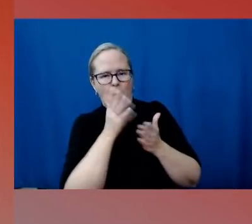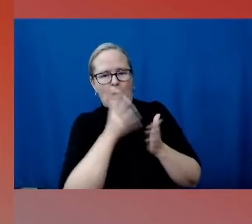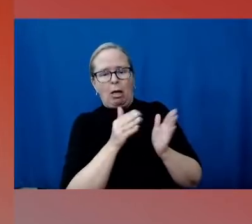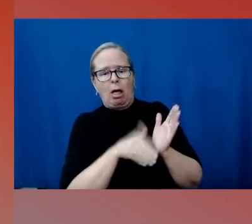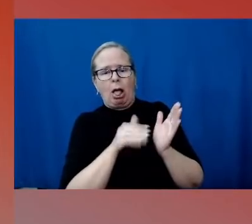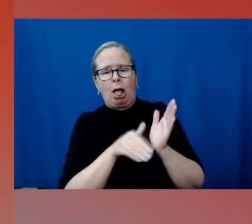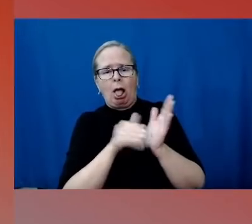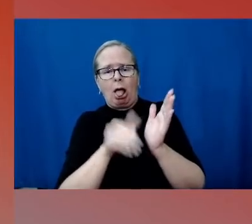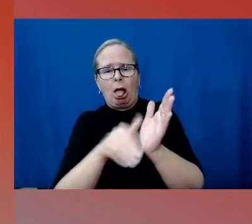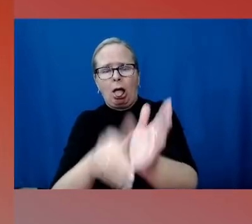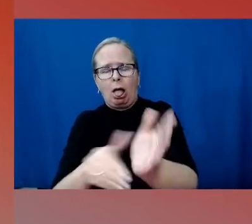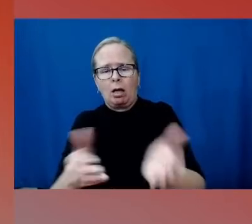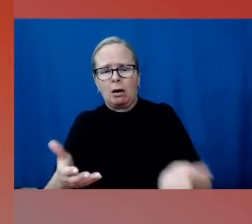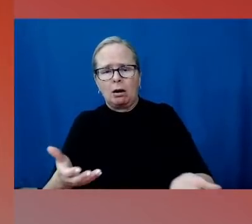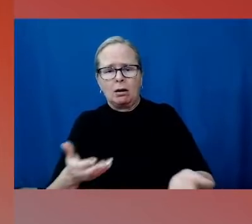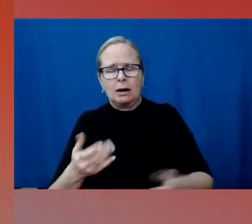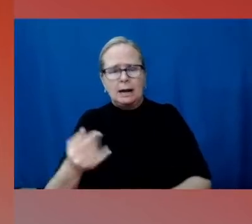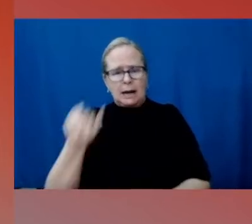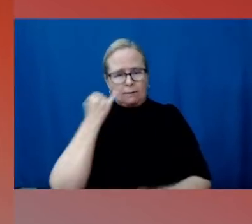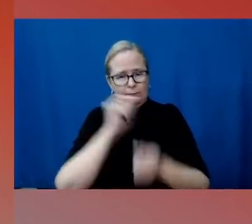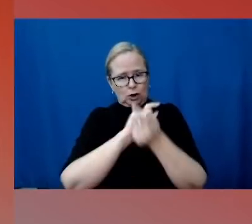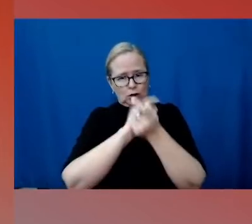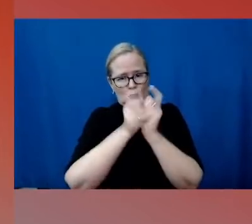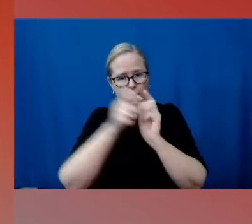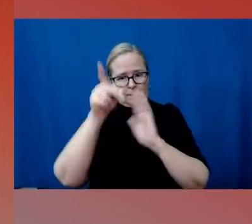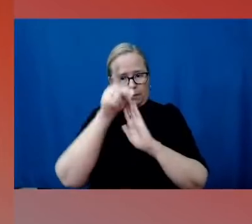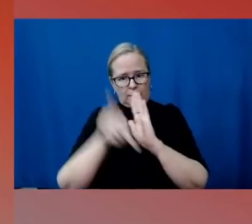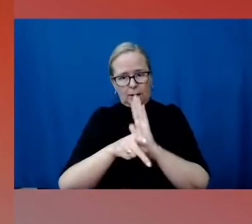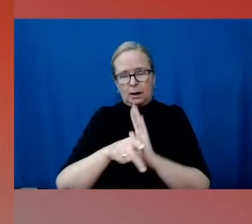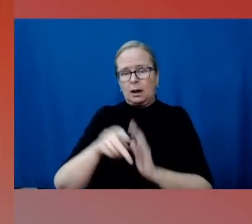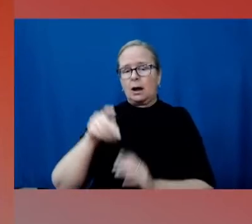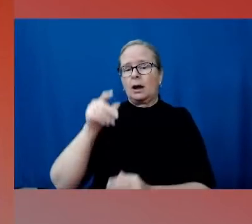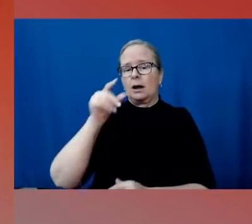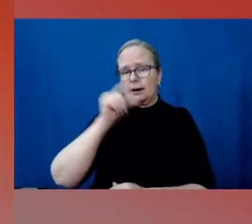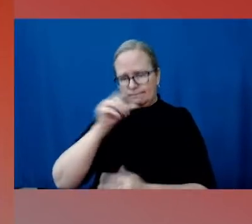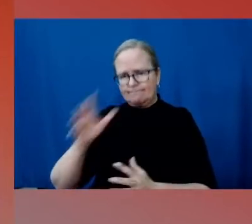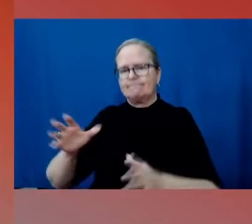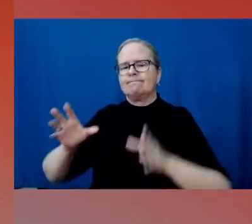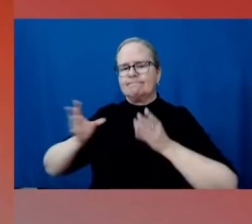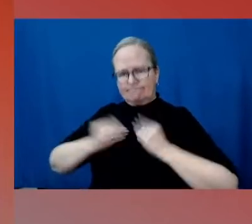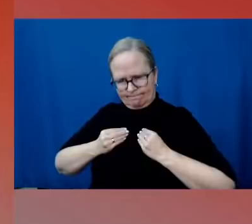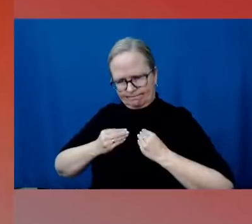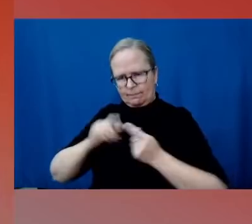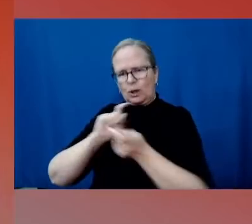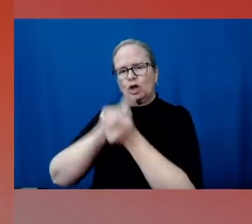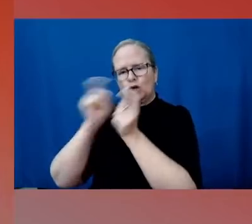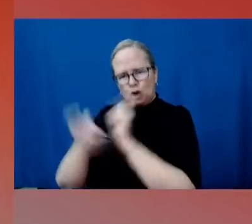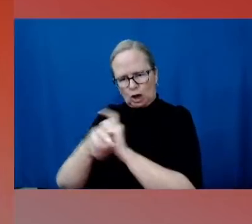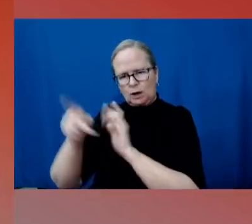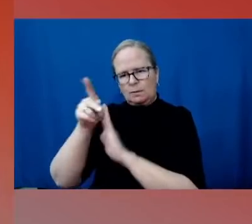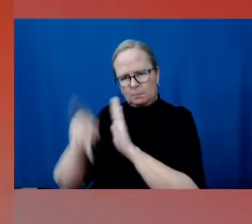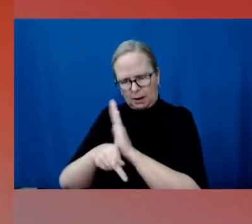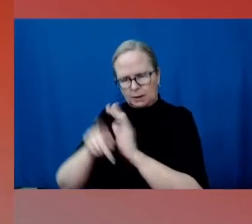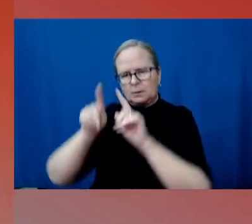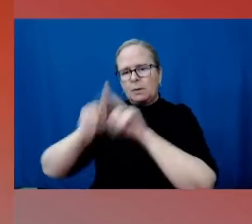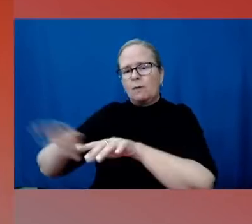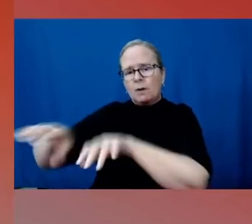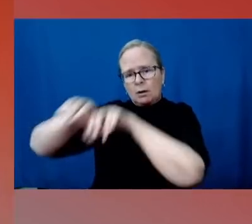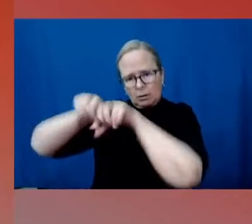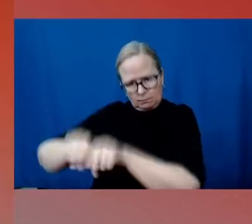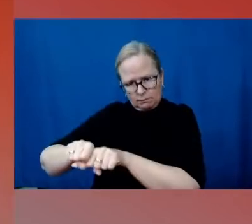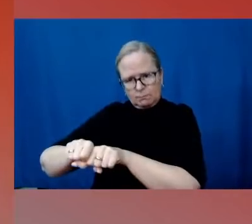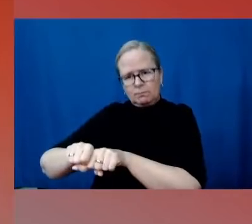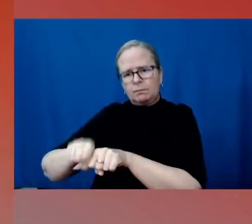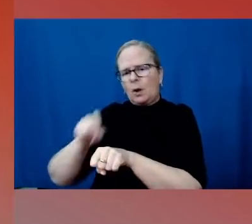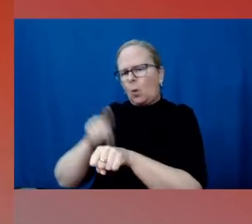this new technique for changing policy has been adopted, what's to keep